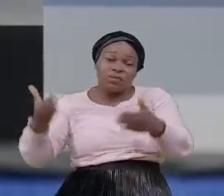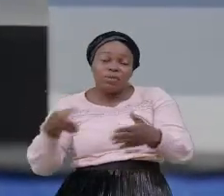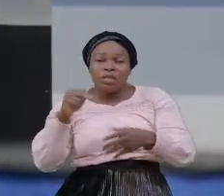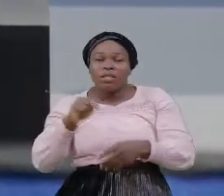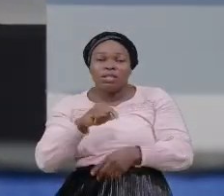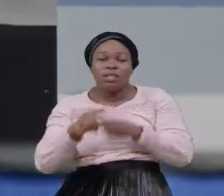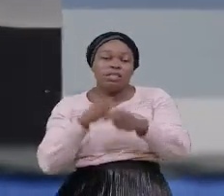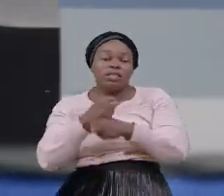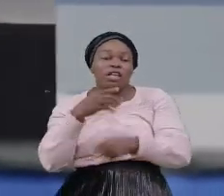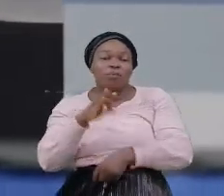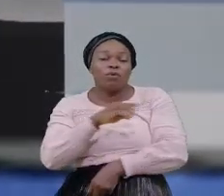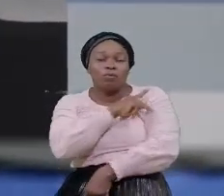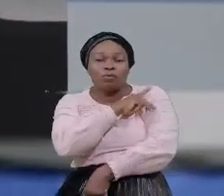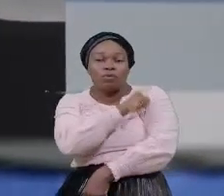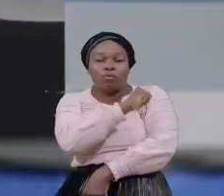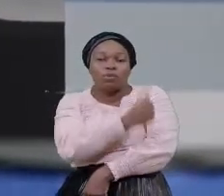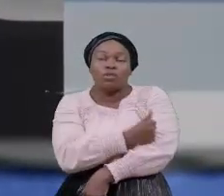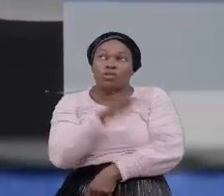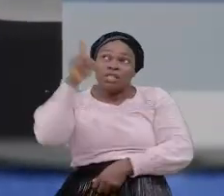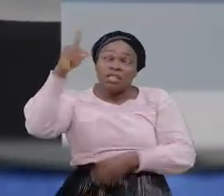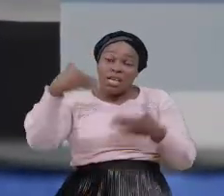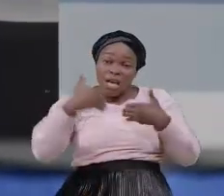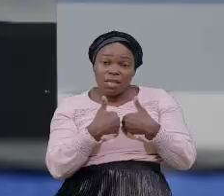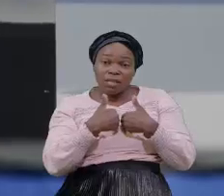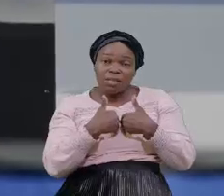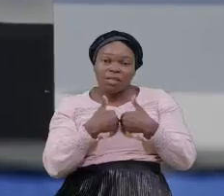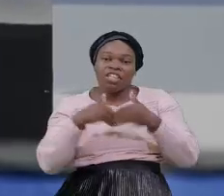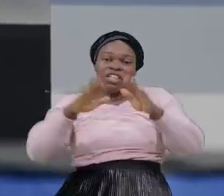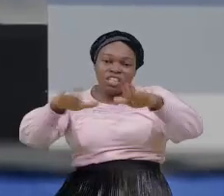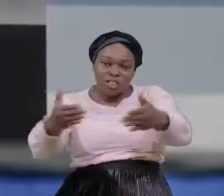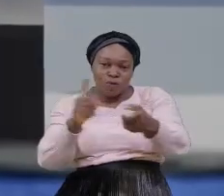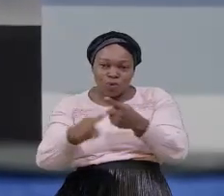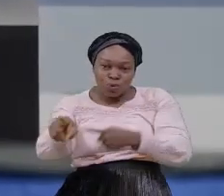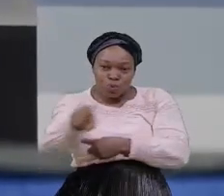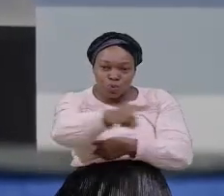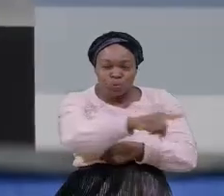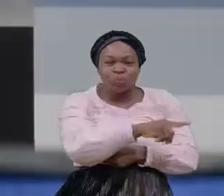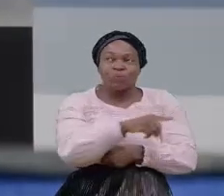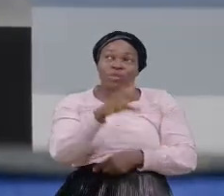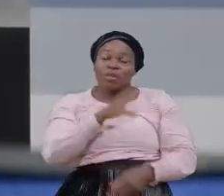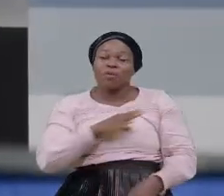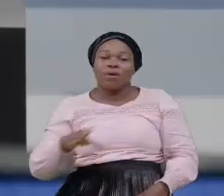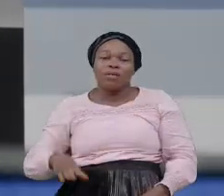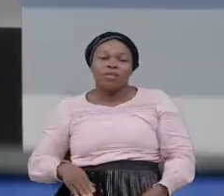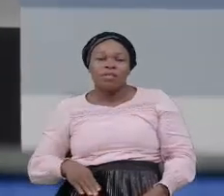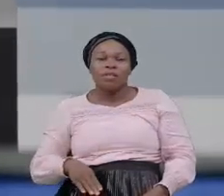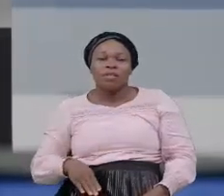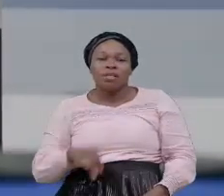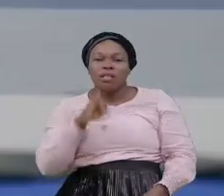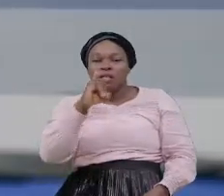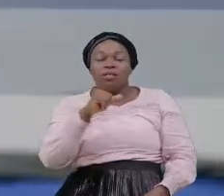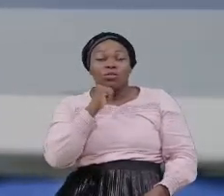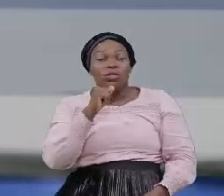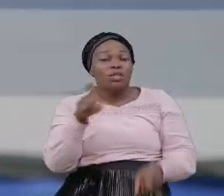has, is the dominion he gives to you. Christ is not like somebody